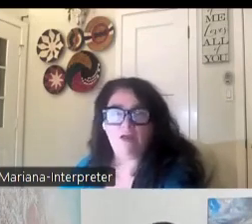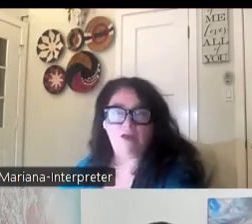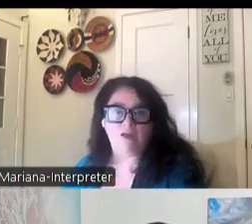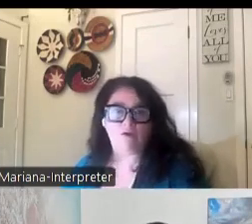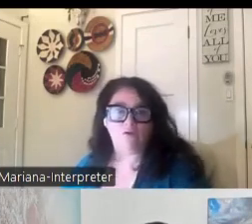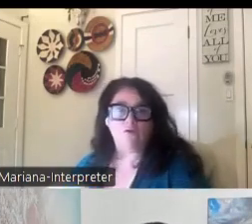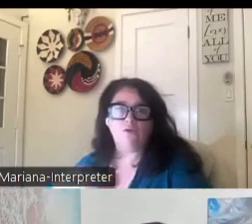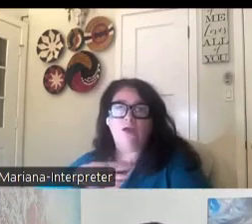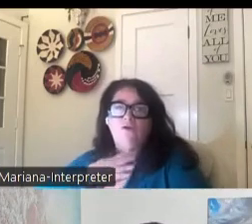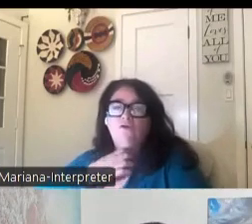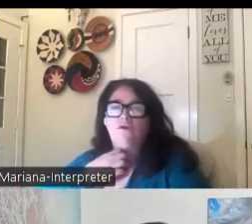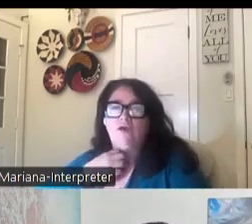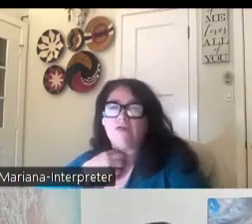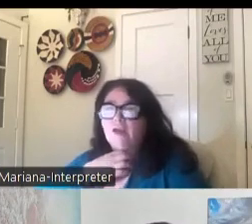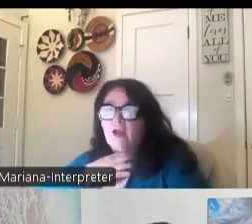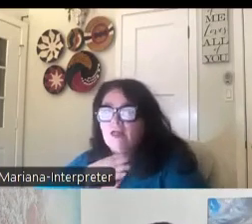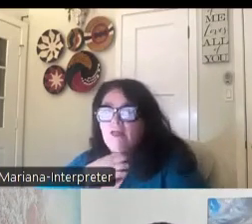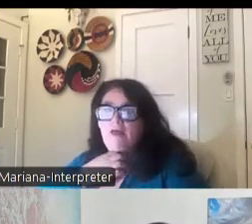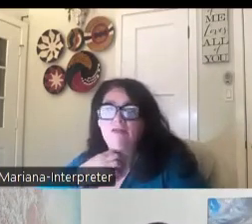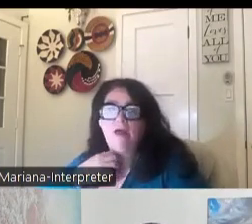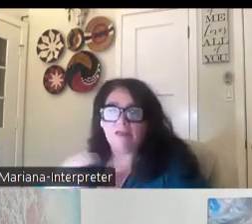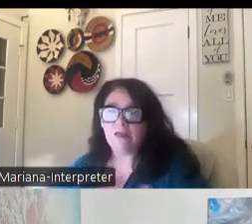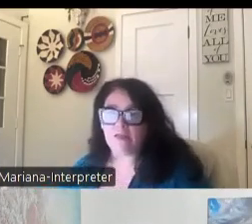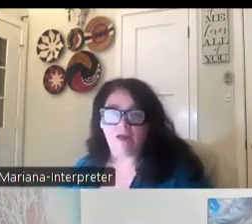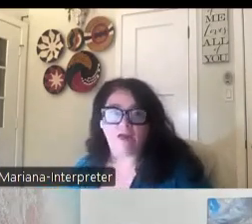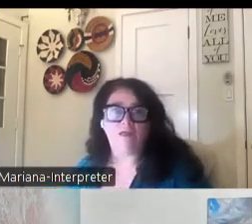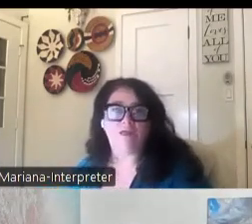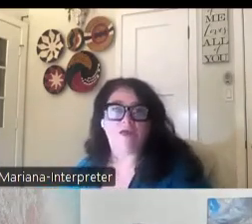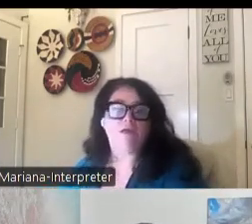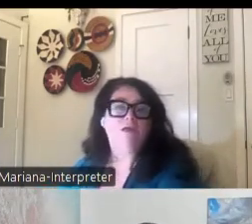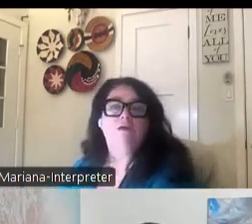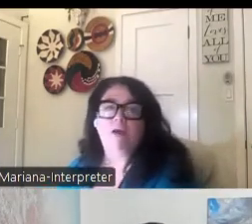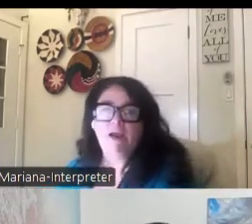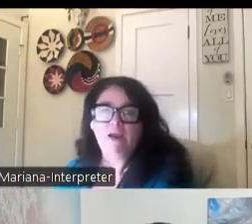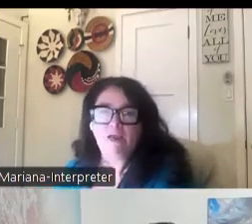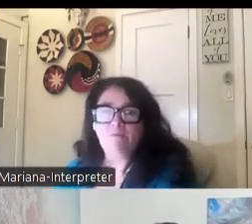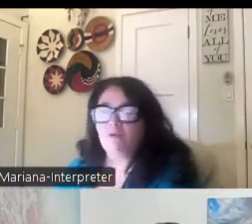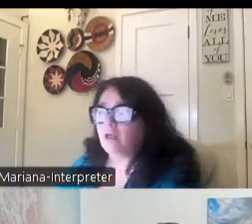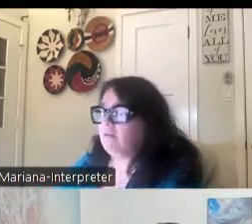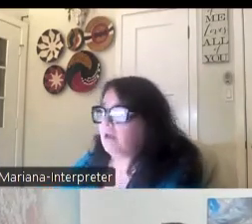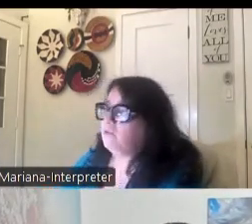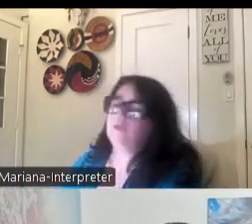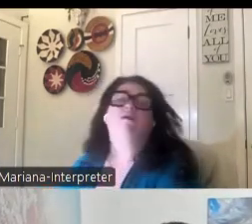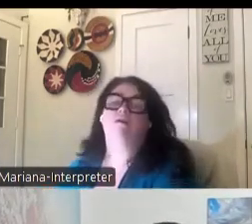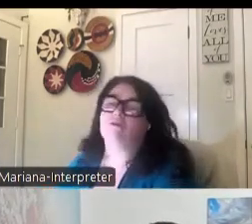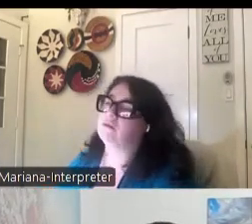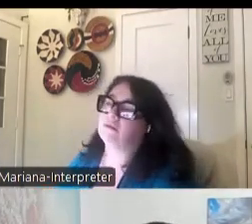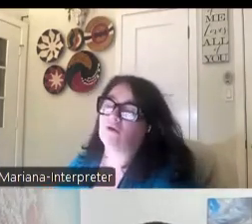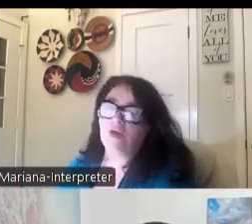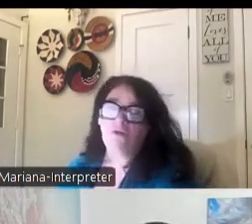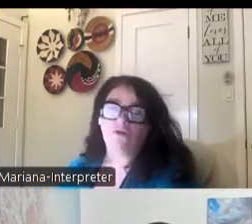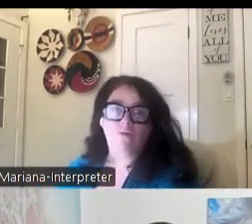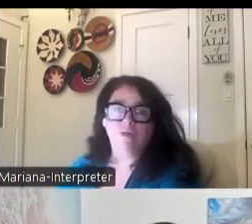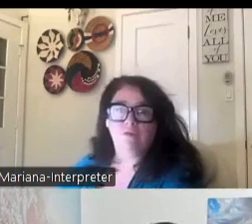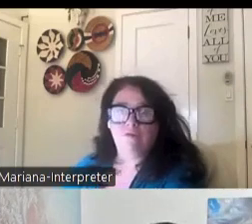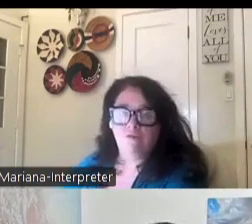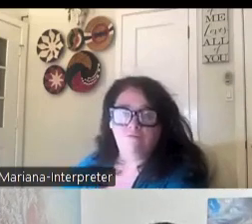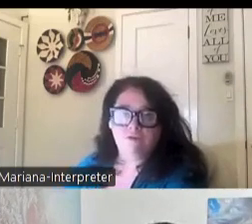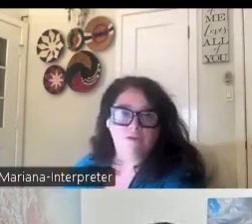city parks, because it means there's a longer water deficit season that plants have to cope